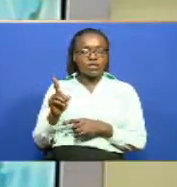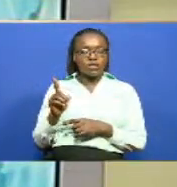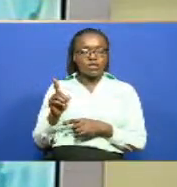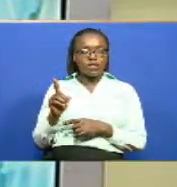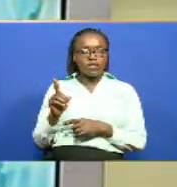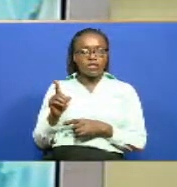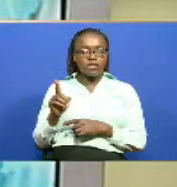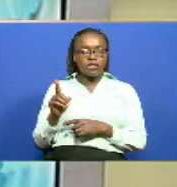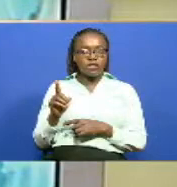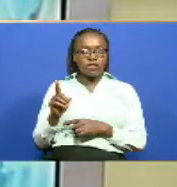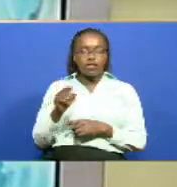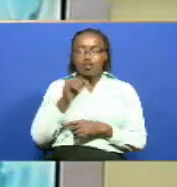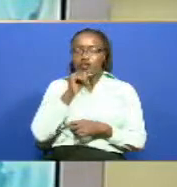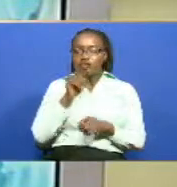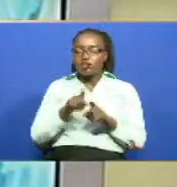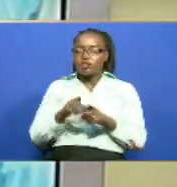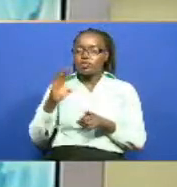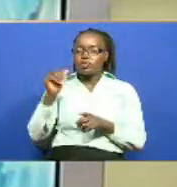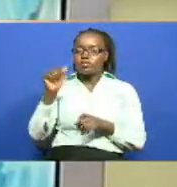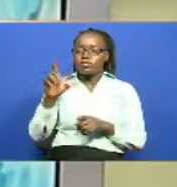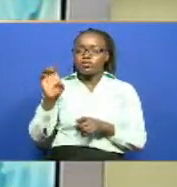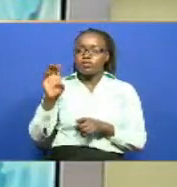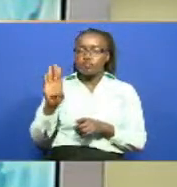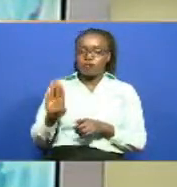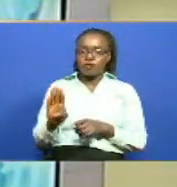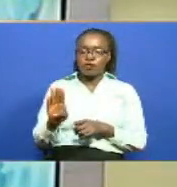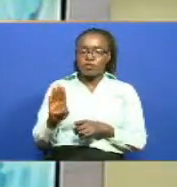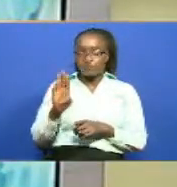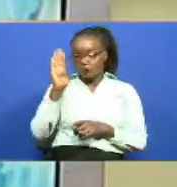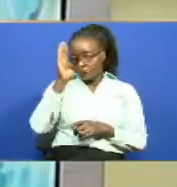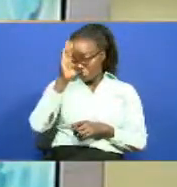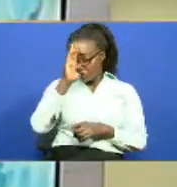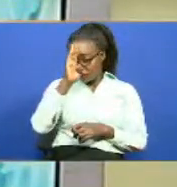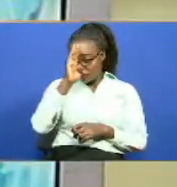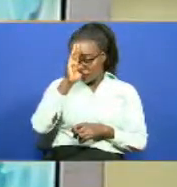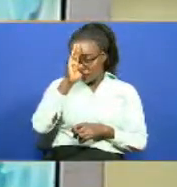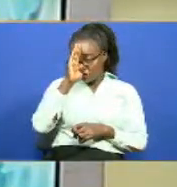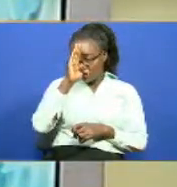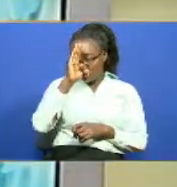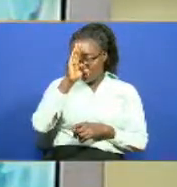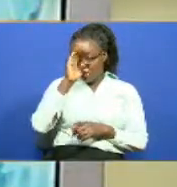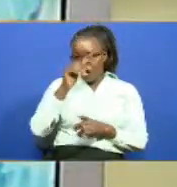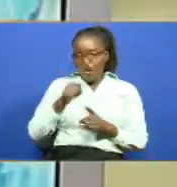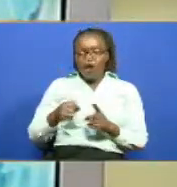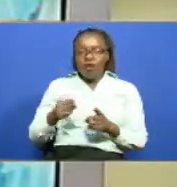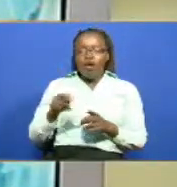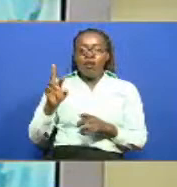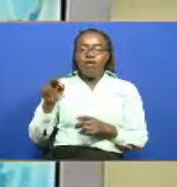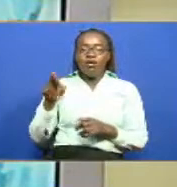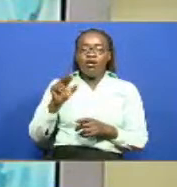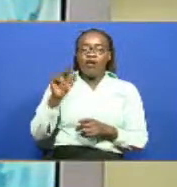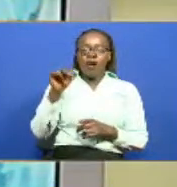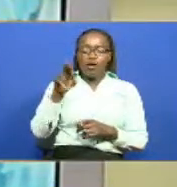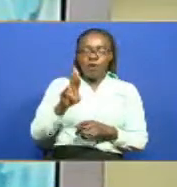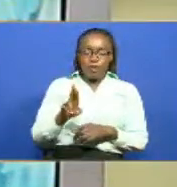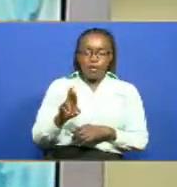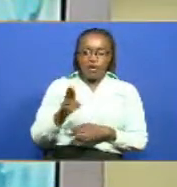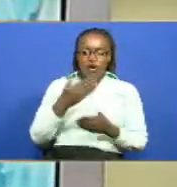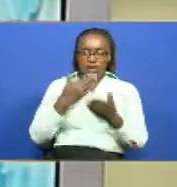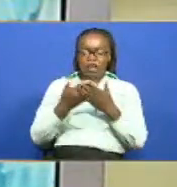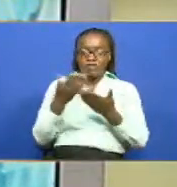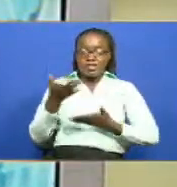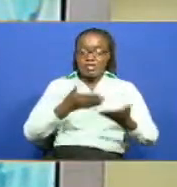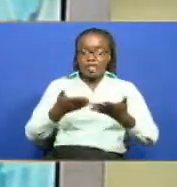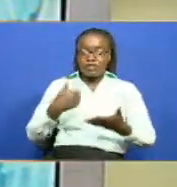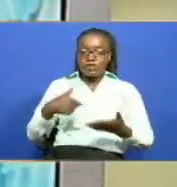you are watching with your brother Caleb and in-law Gertrude in Bungoma. Anthony Kyoko watching from Ruiru. Thank you very much for interacting with us. Remember, we are